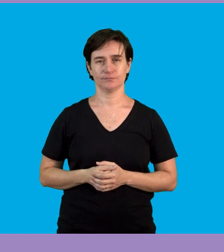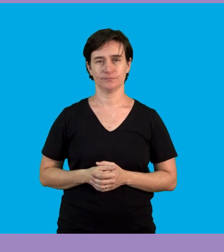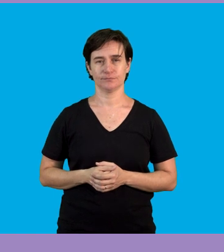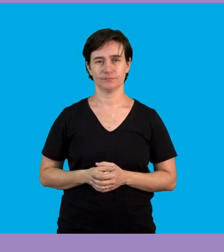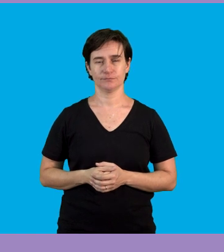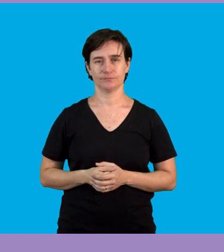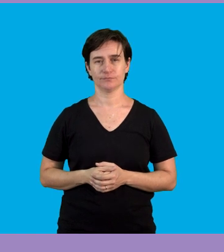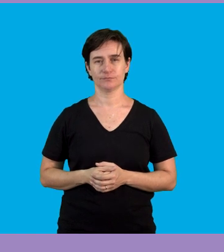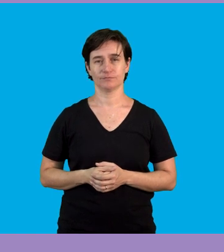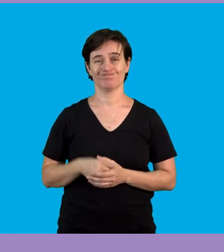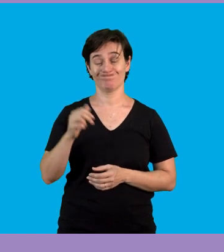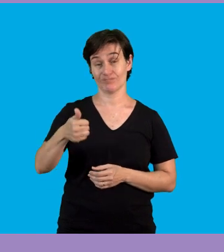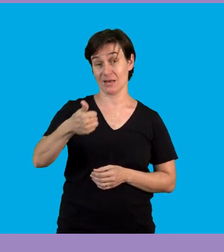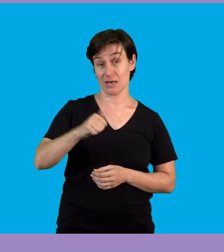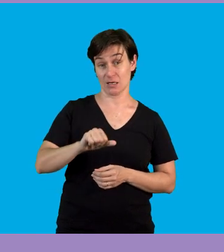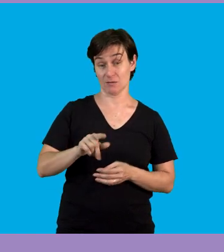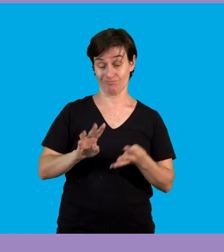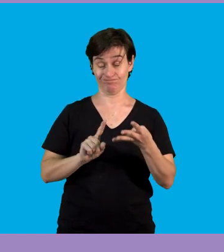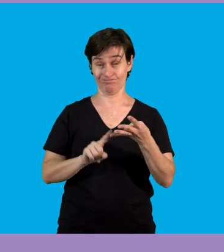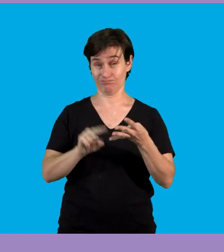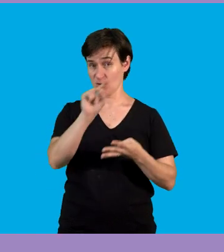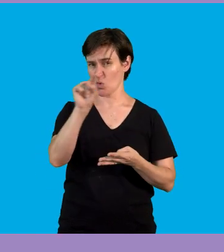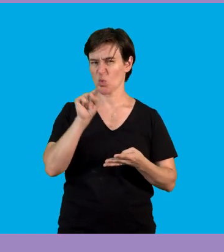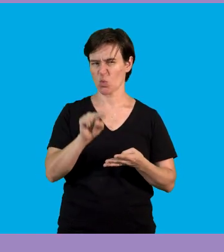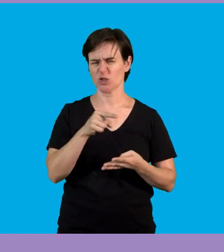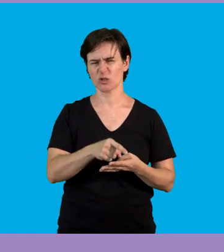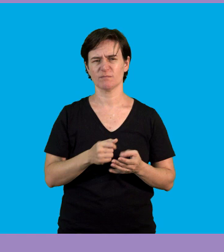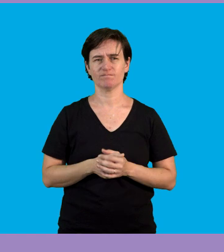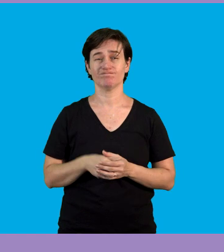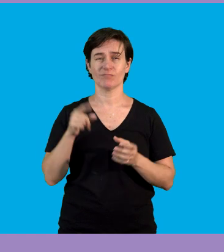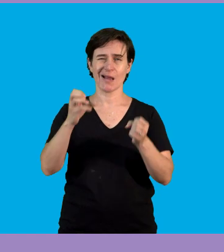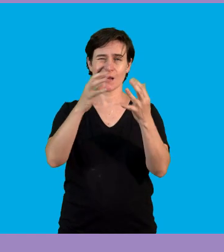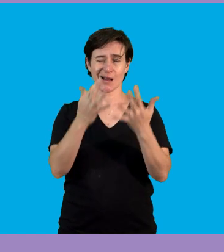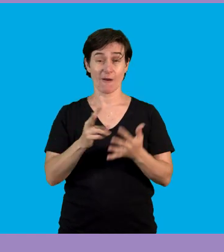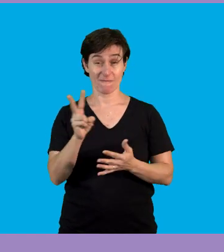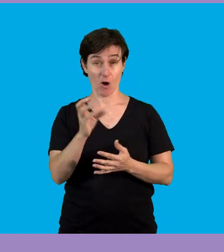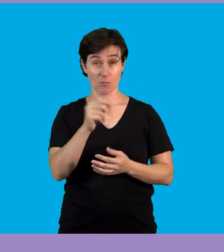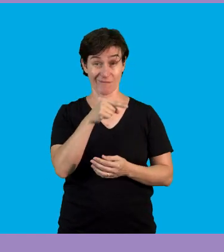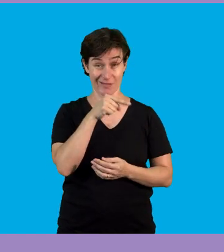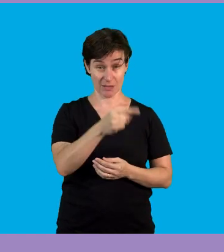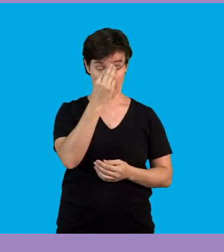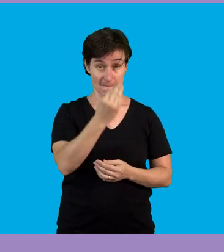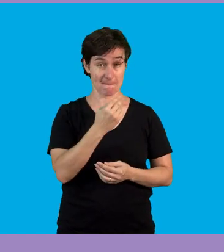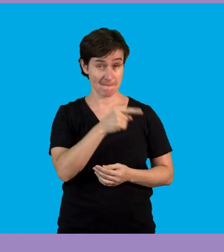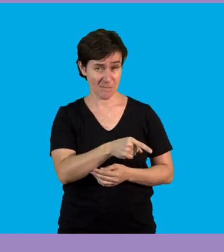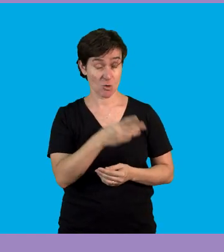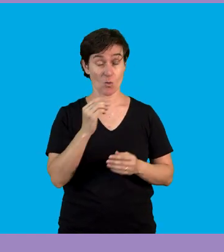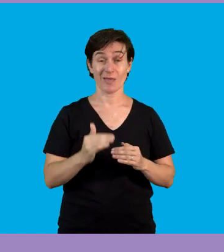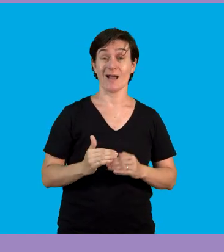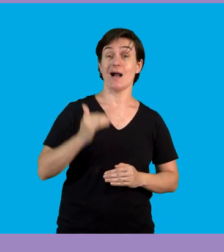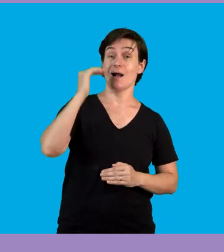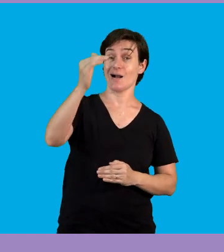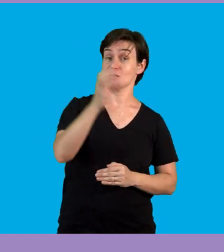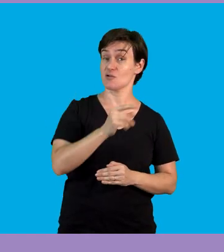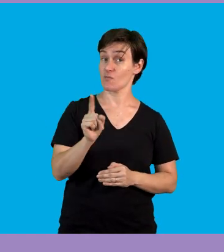Let's look at our fourth question there, and it says there, calculate the volume of the following figure with a height of